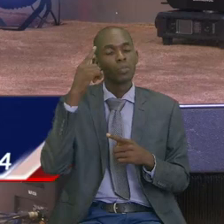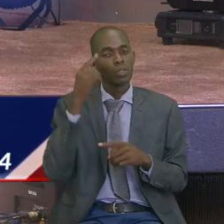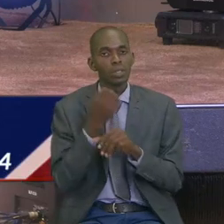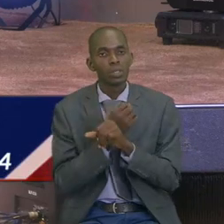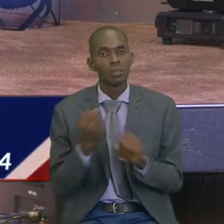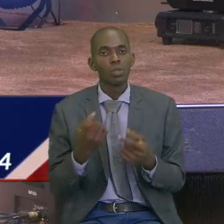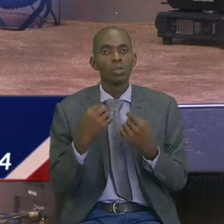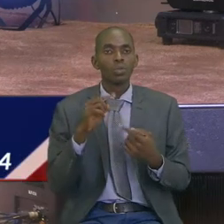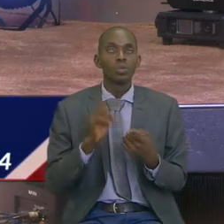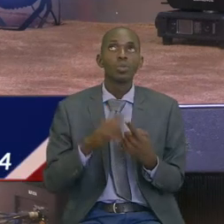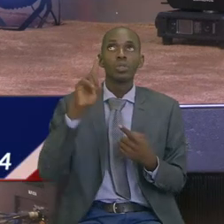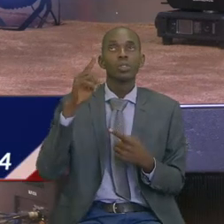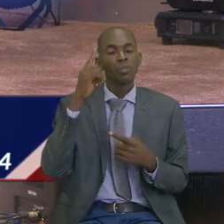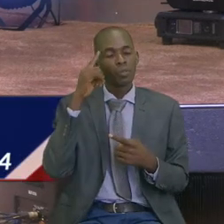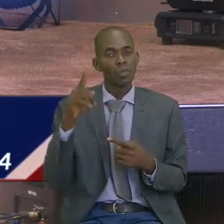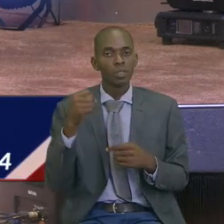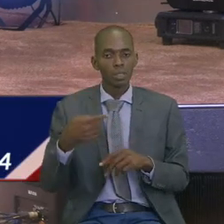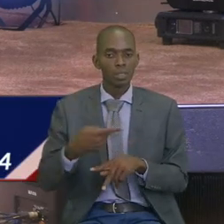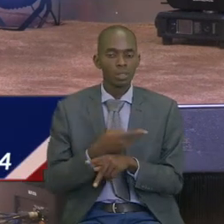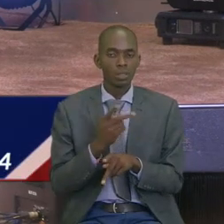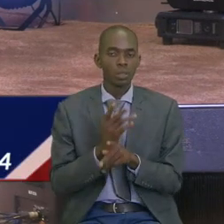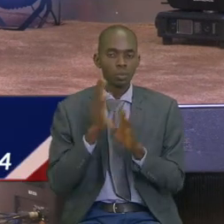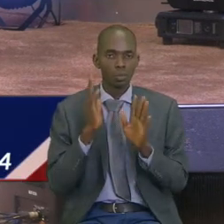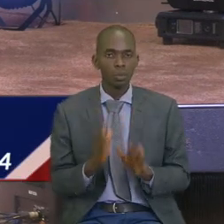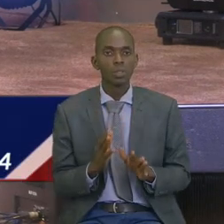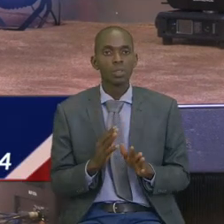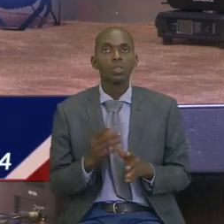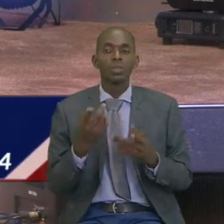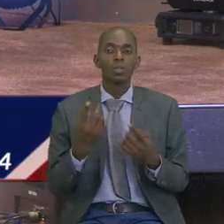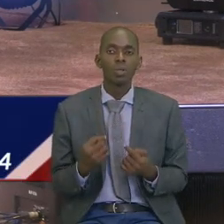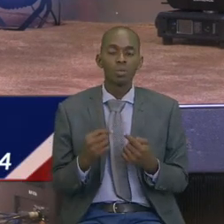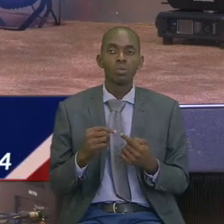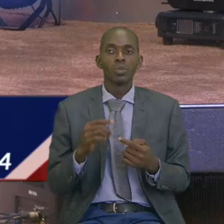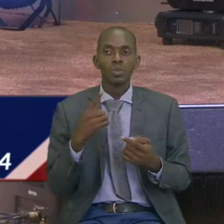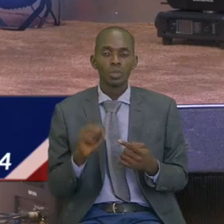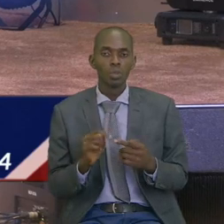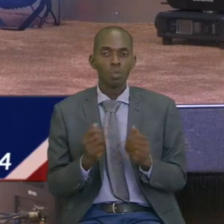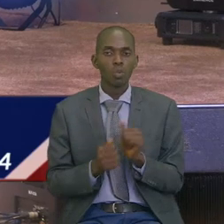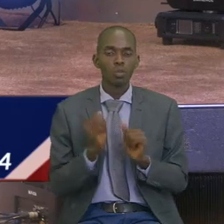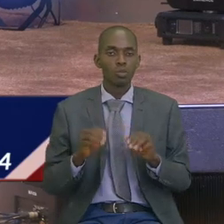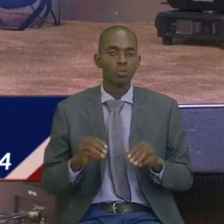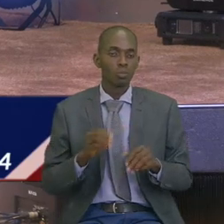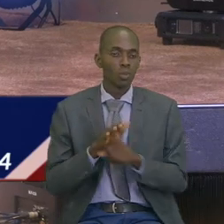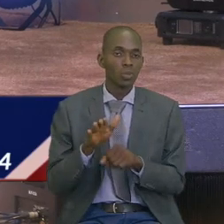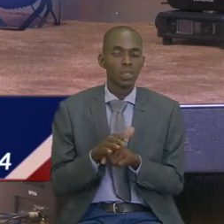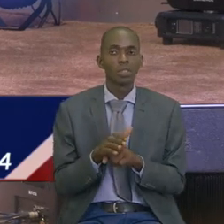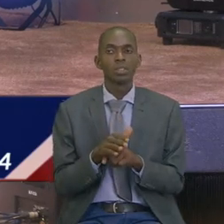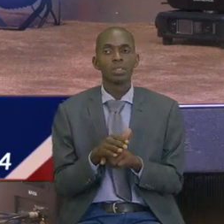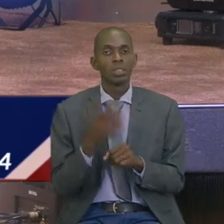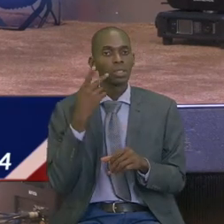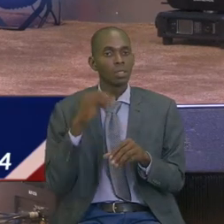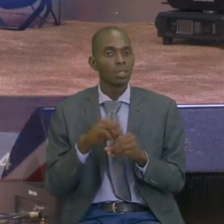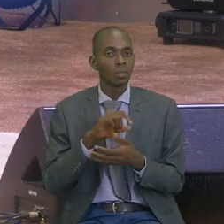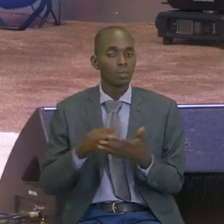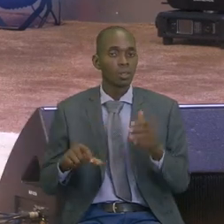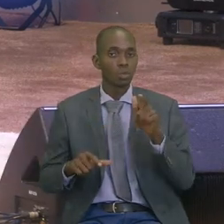for his shepherding shall the people come. Unto him for sufficiency shall the people come. Look at verse 24